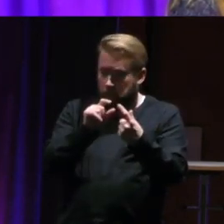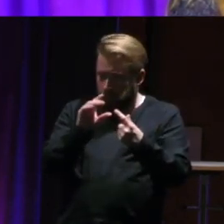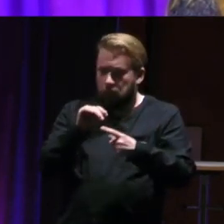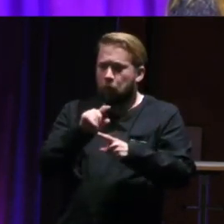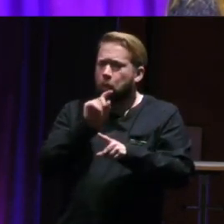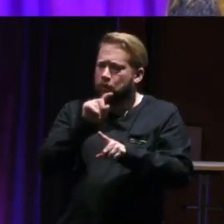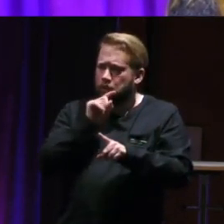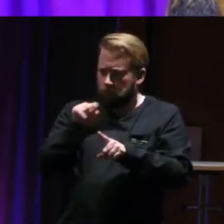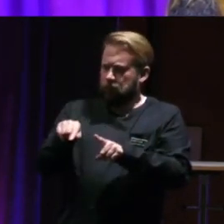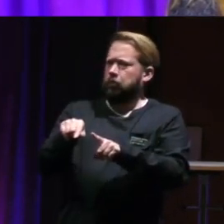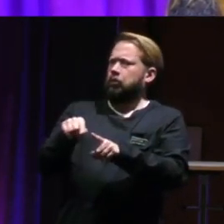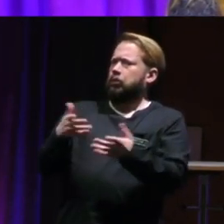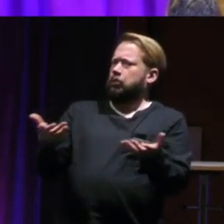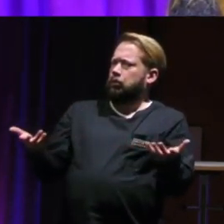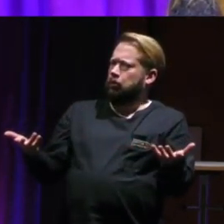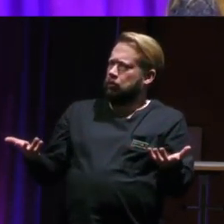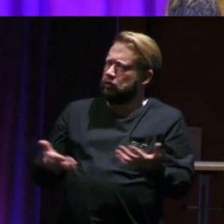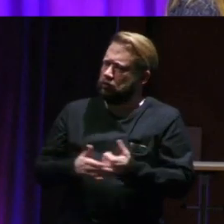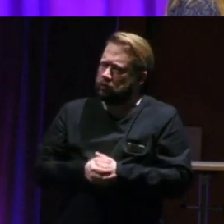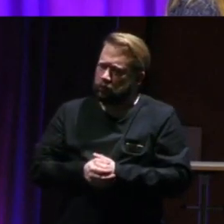any danger.